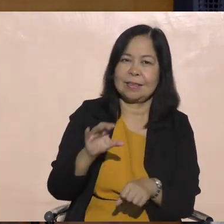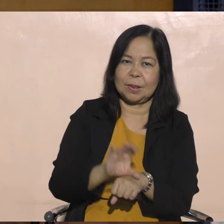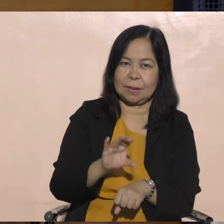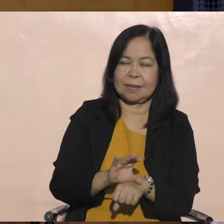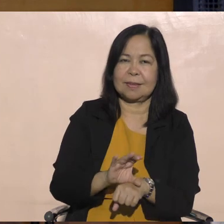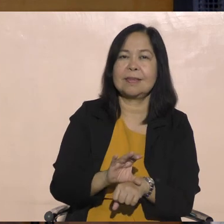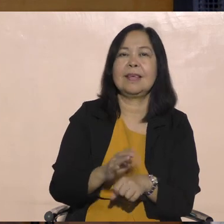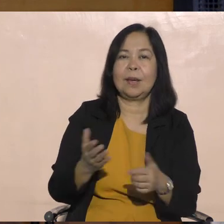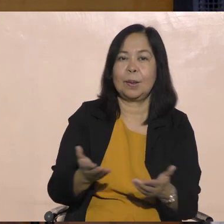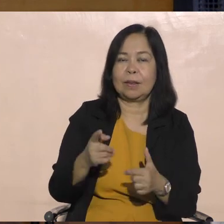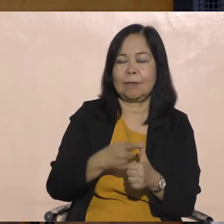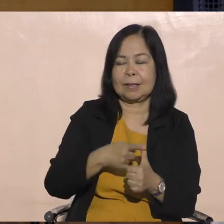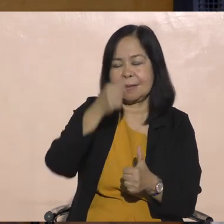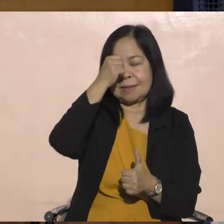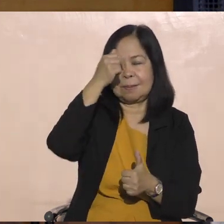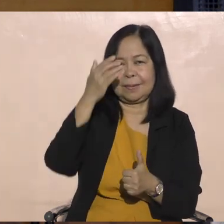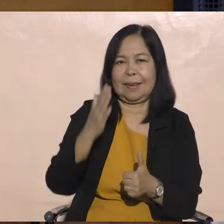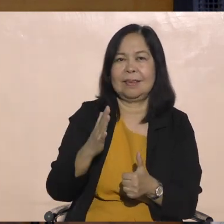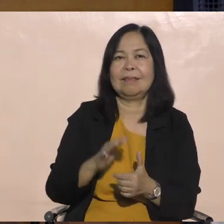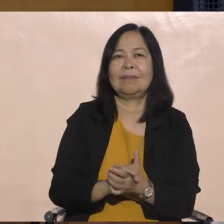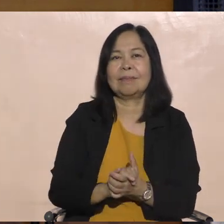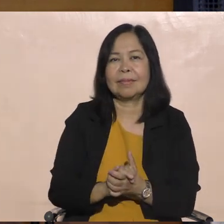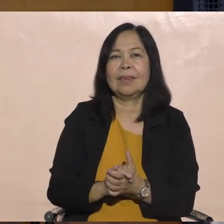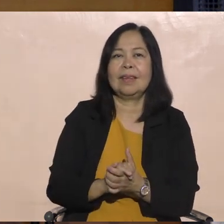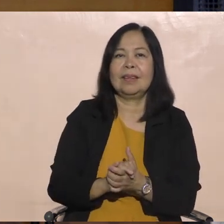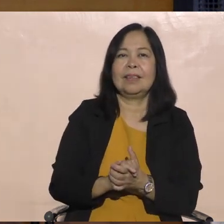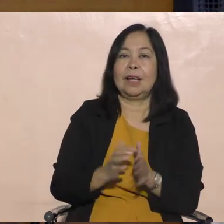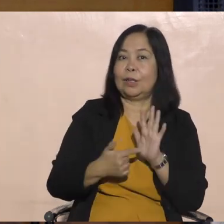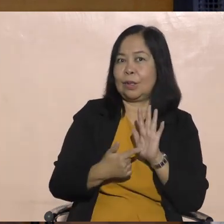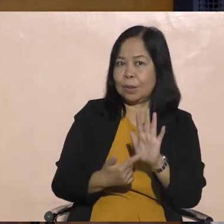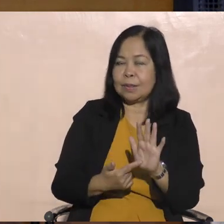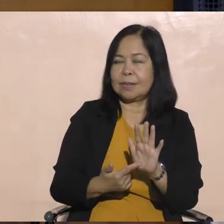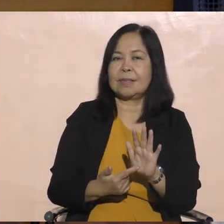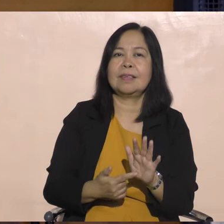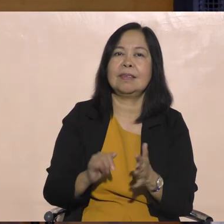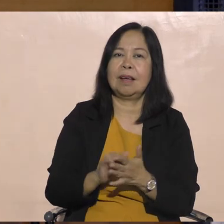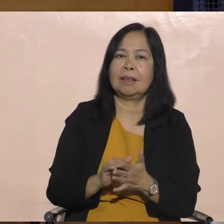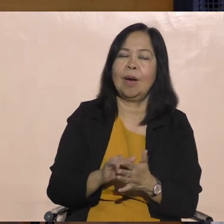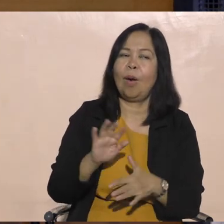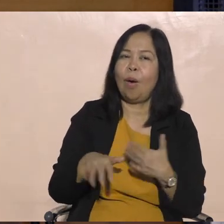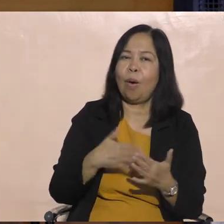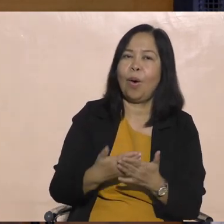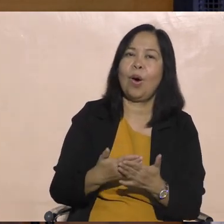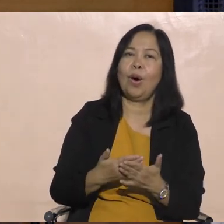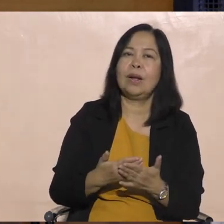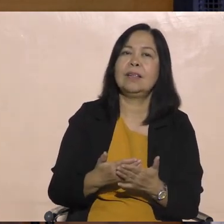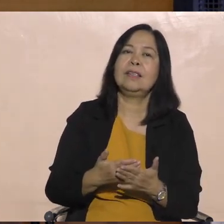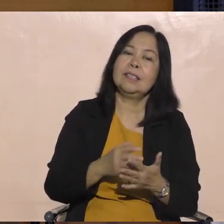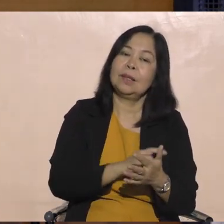dinhi sa atong simbahan sa City of First Assembly. Amen. I'm not saying, mga kaigsunan, nga ang tanang giagian sa